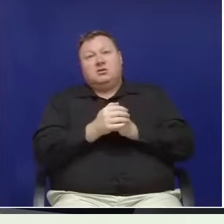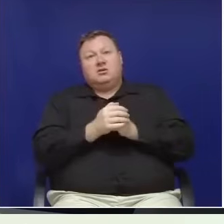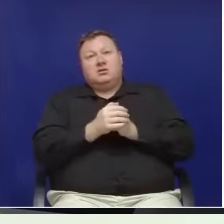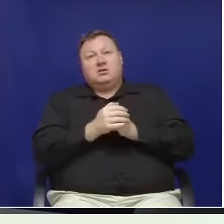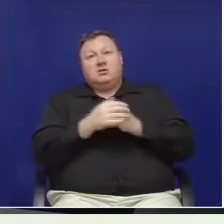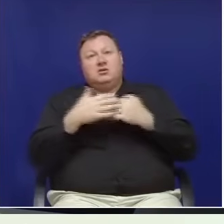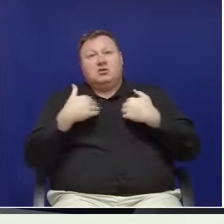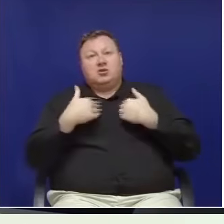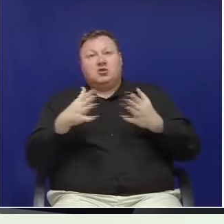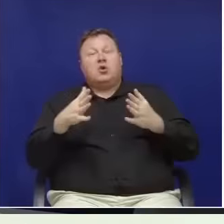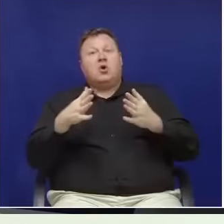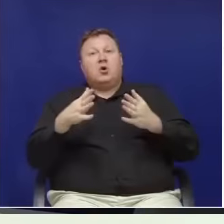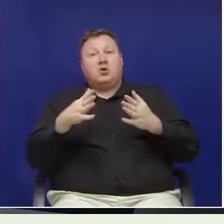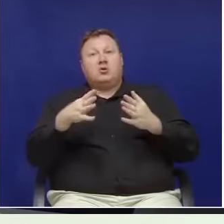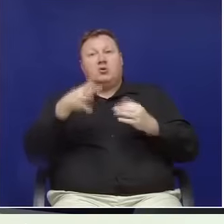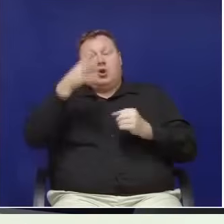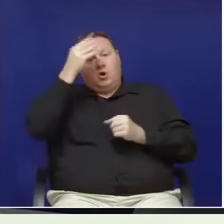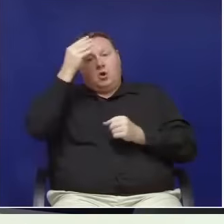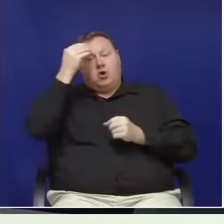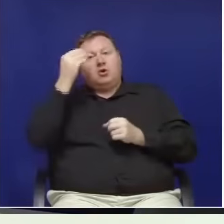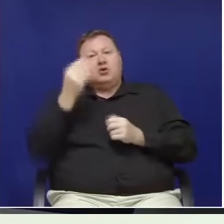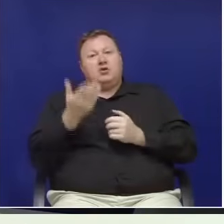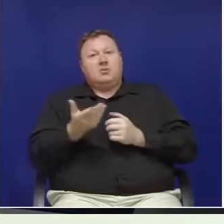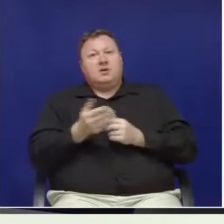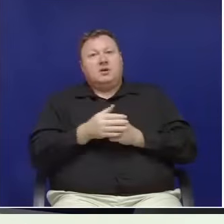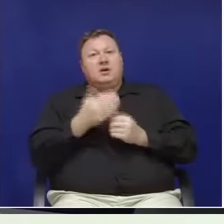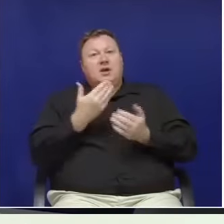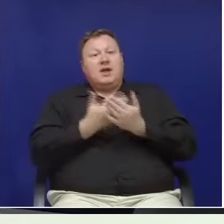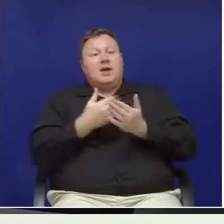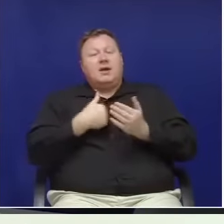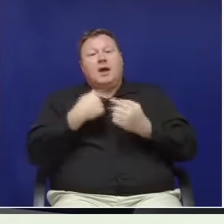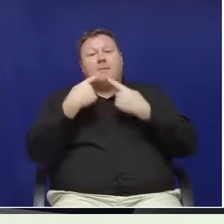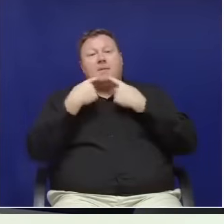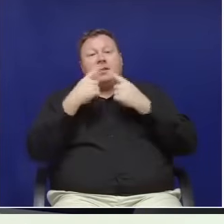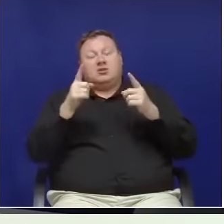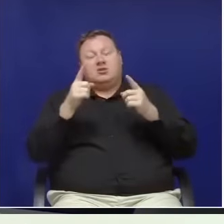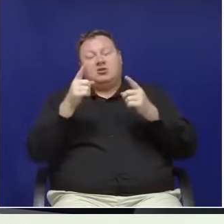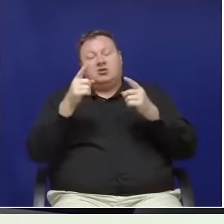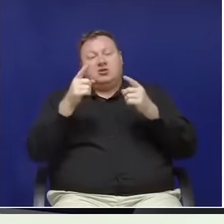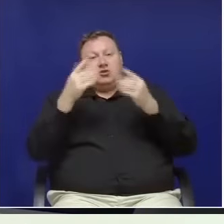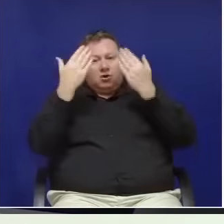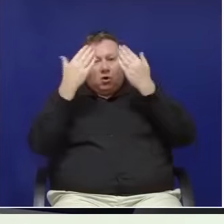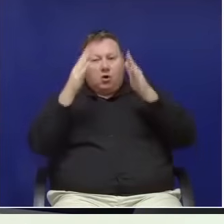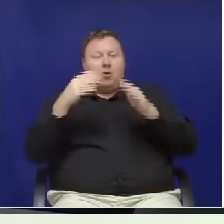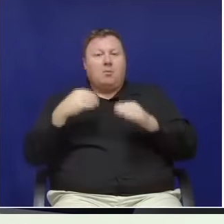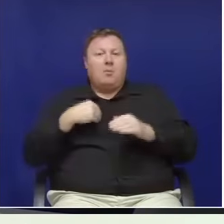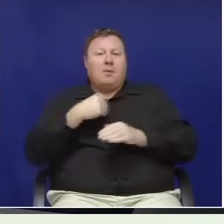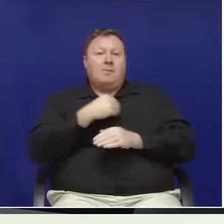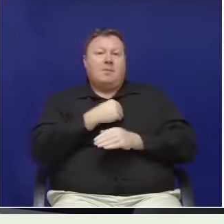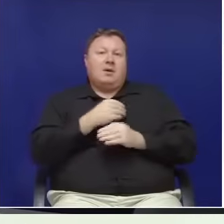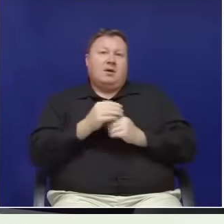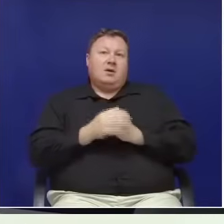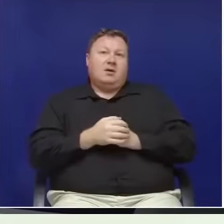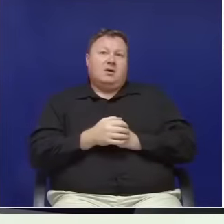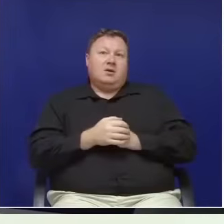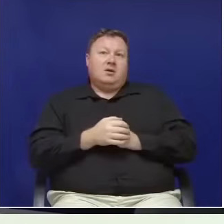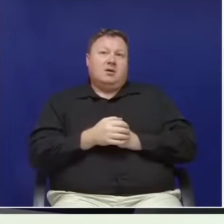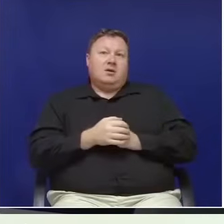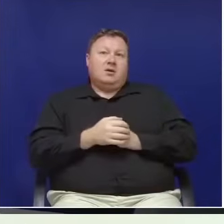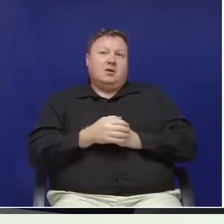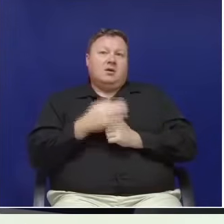these learnership. Can I mention to the Honourable Member, then when